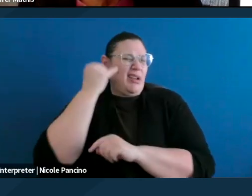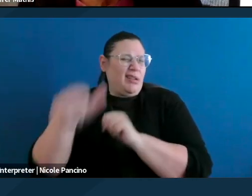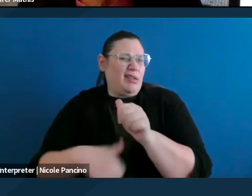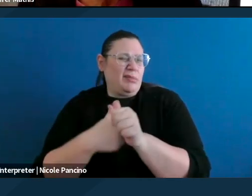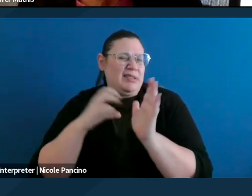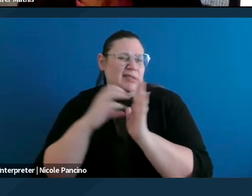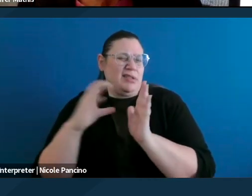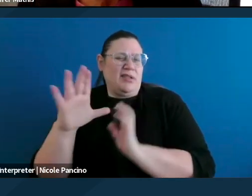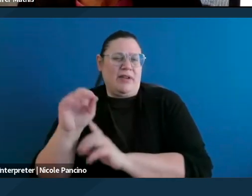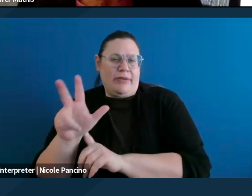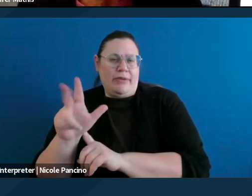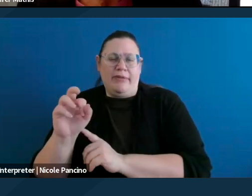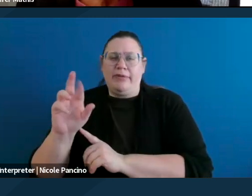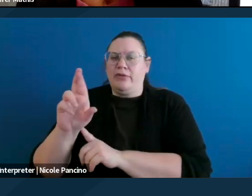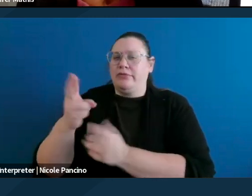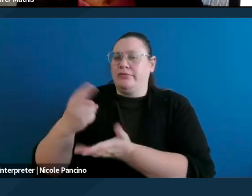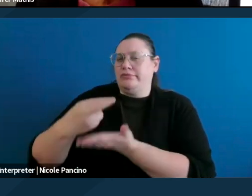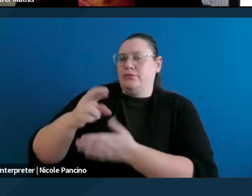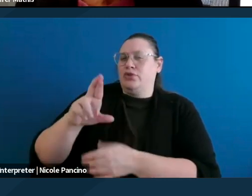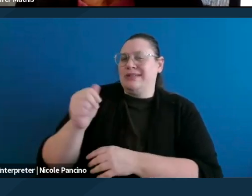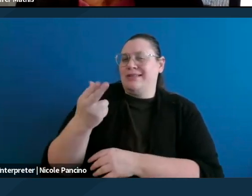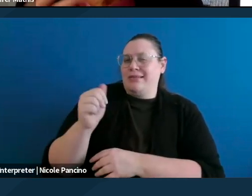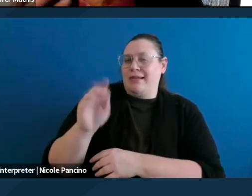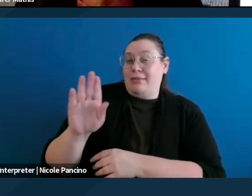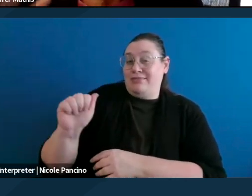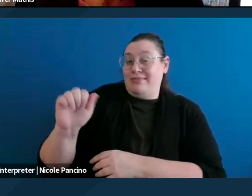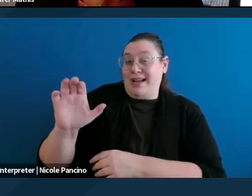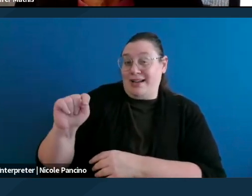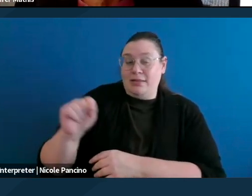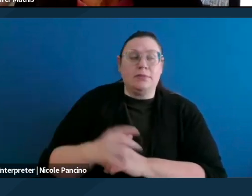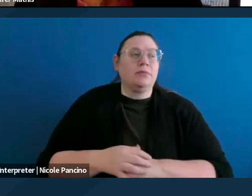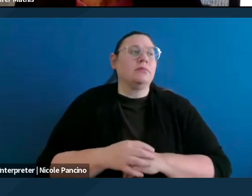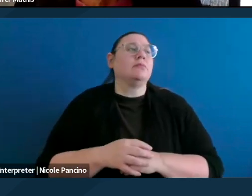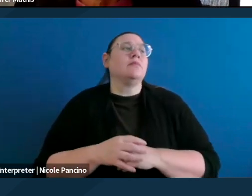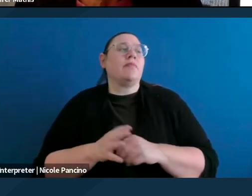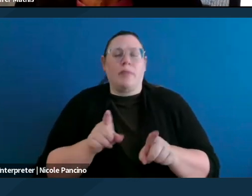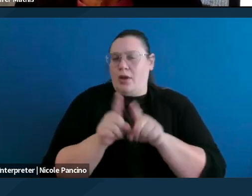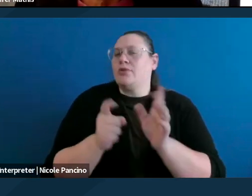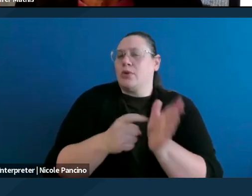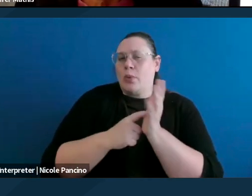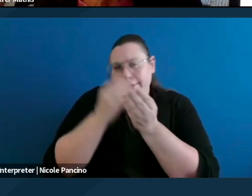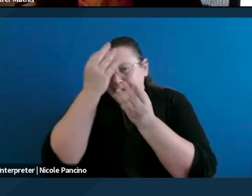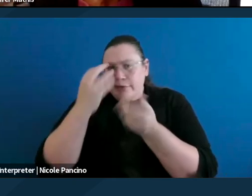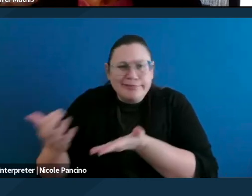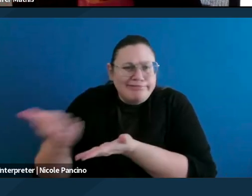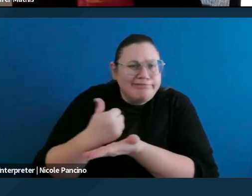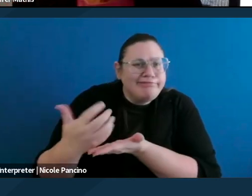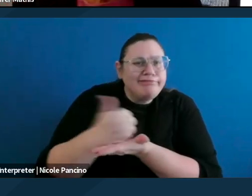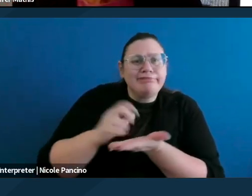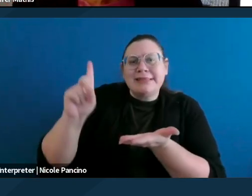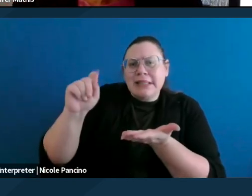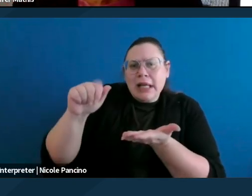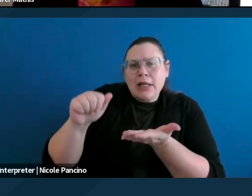503 of the Rehab Act. And it also requires some data collection about